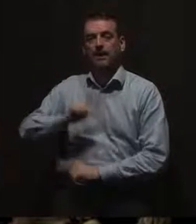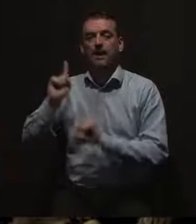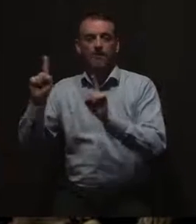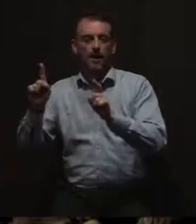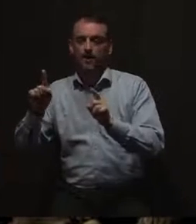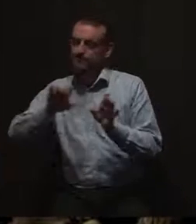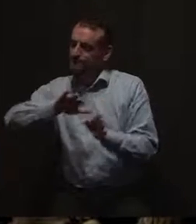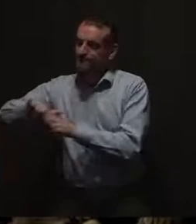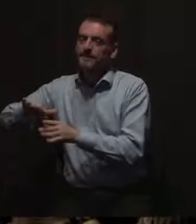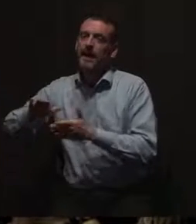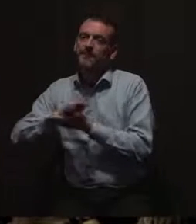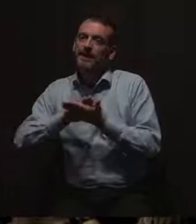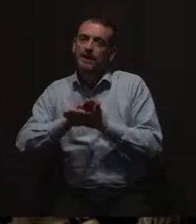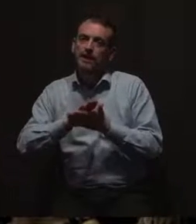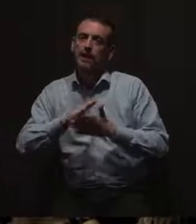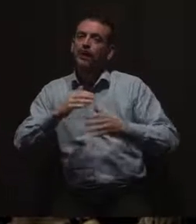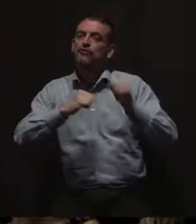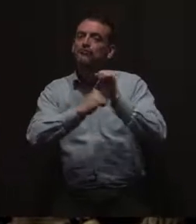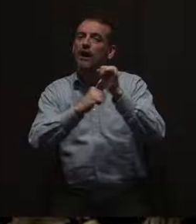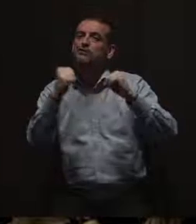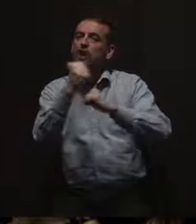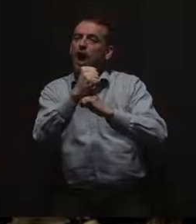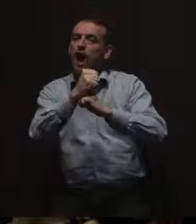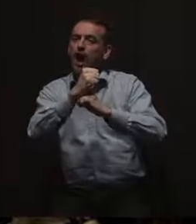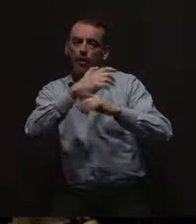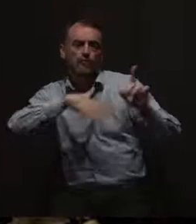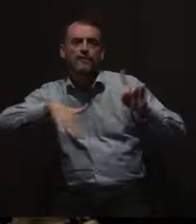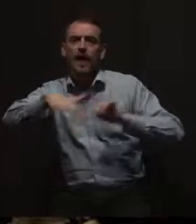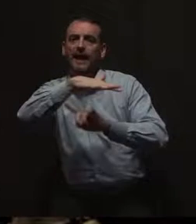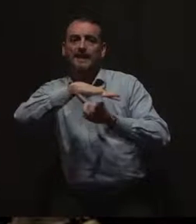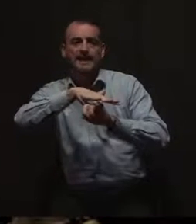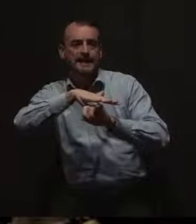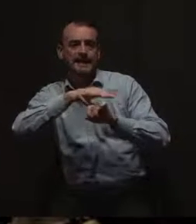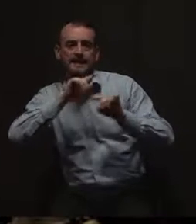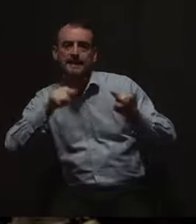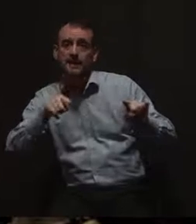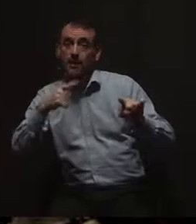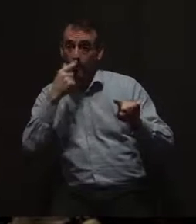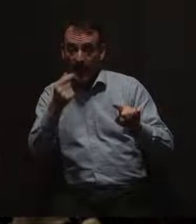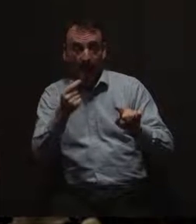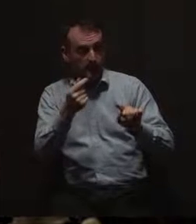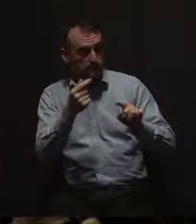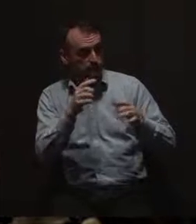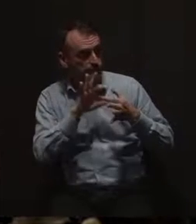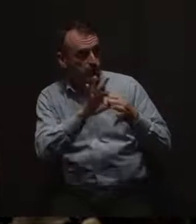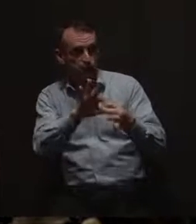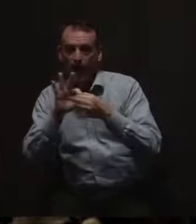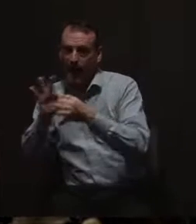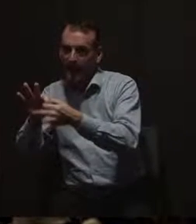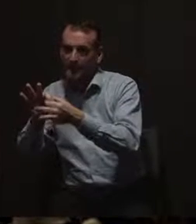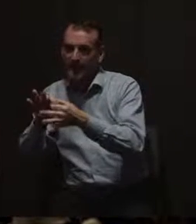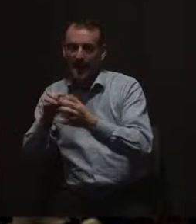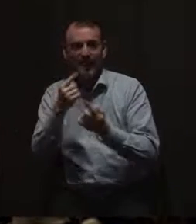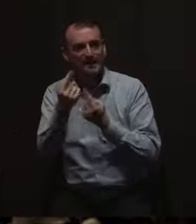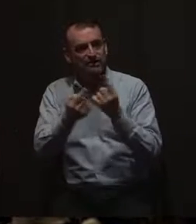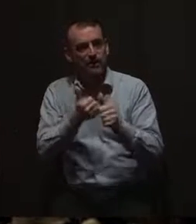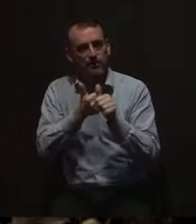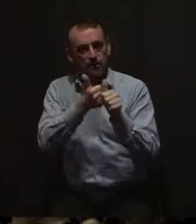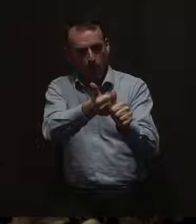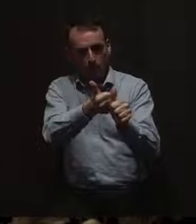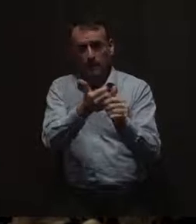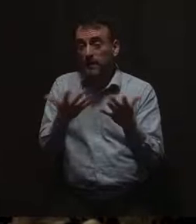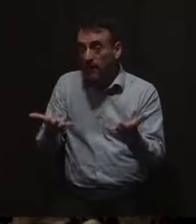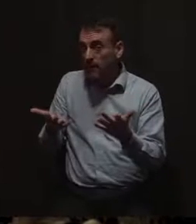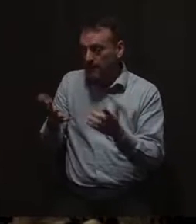want structures that allow us to interact with each other in life-affirming ways. So here are some bullet points.